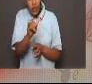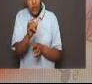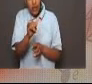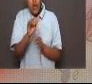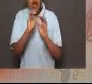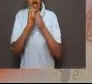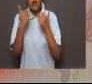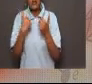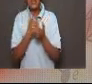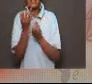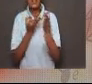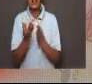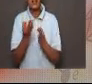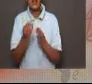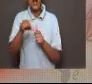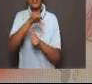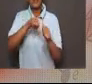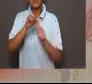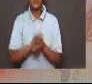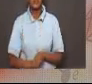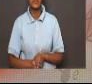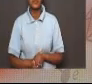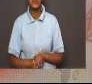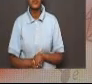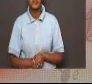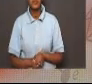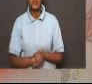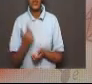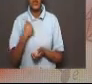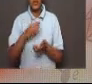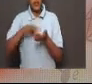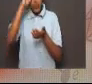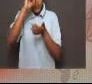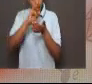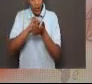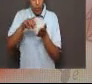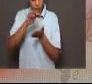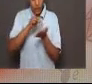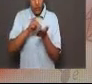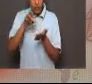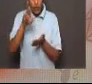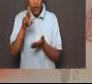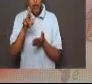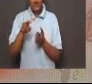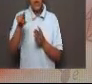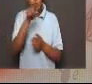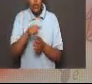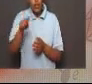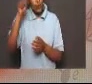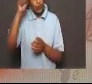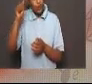to how we describe atoms. We learned that molecular orbital